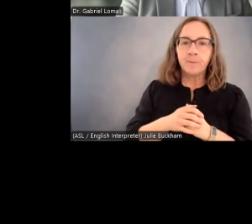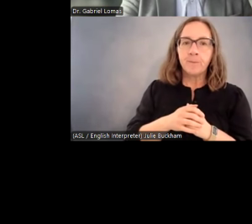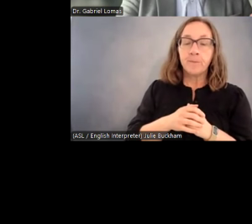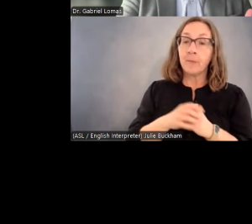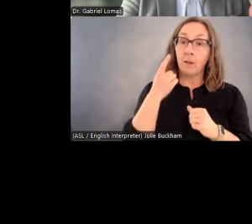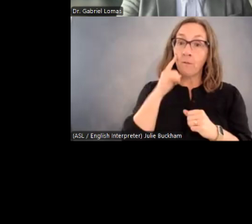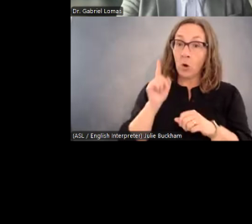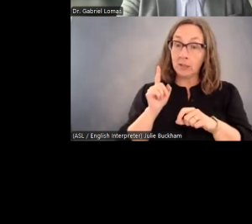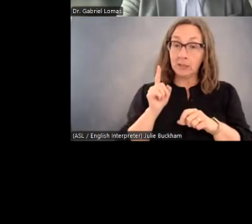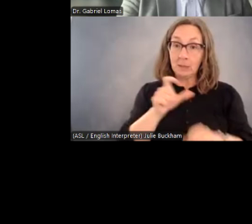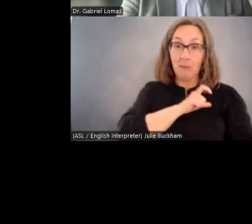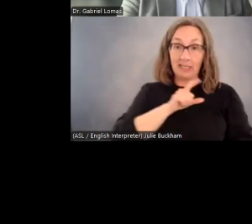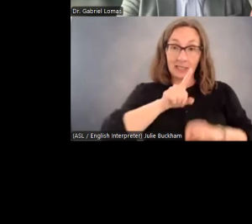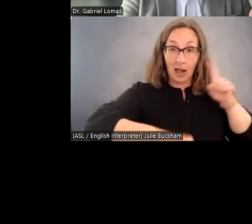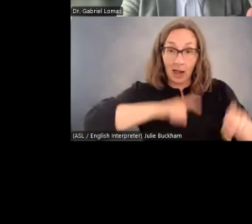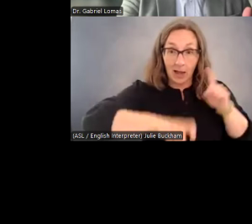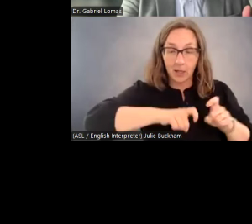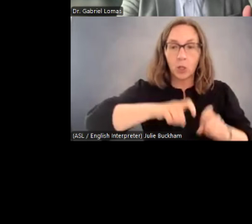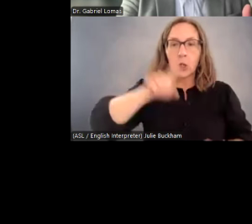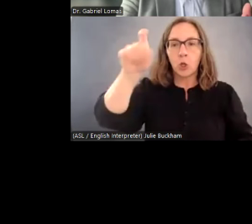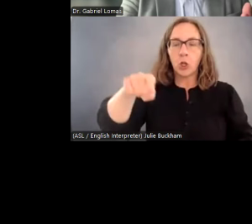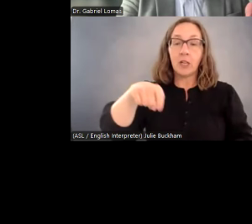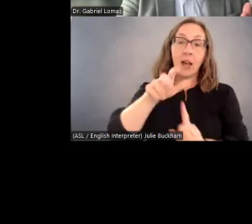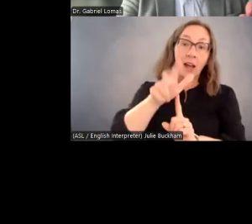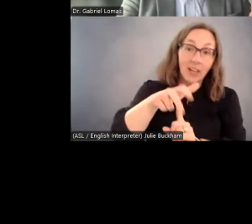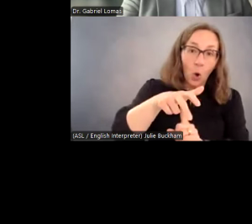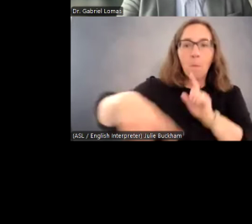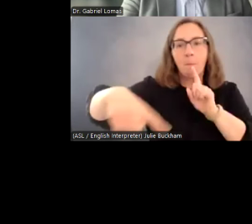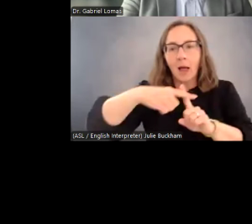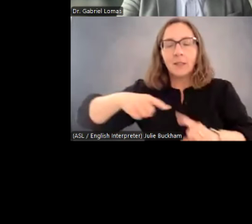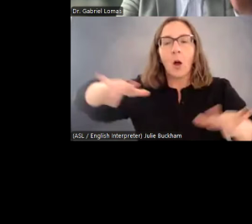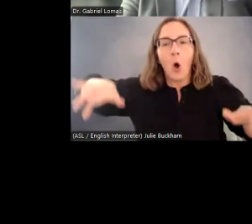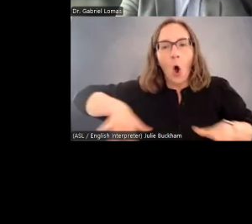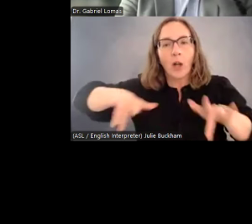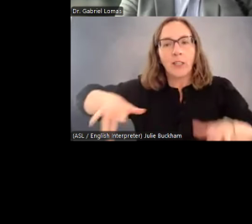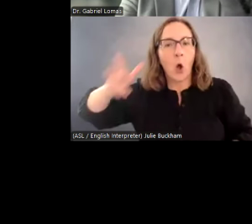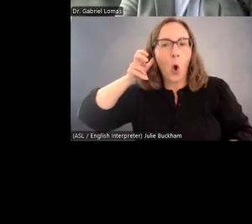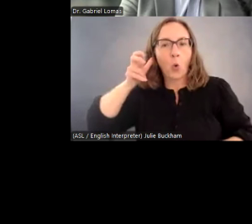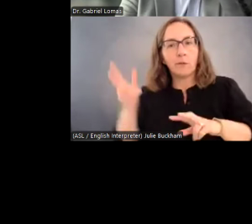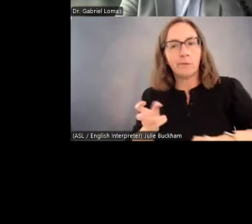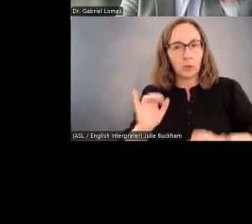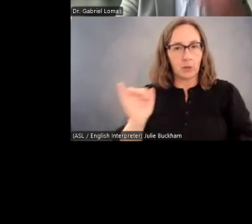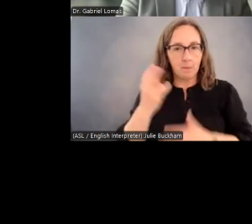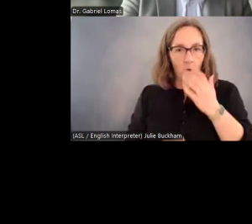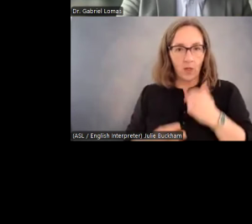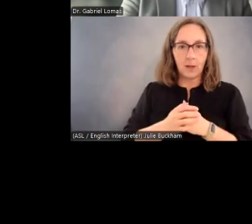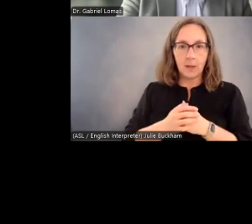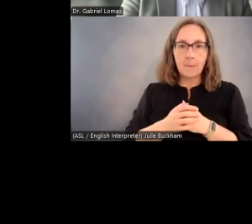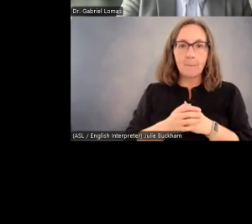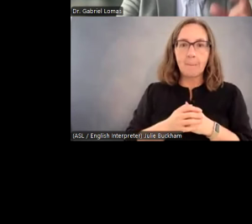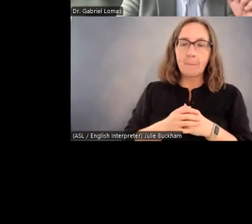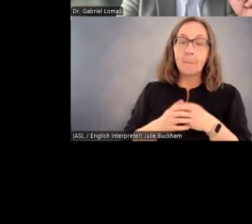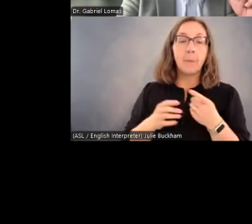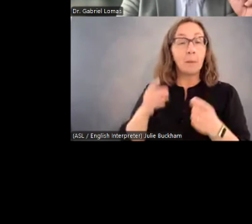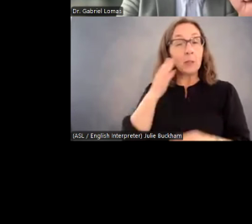interrogation, it should be videotaped and audio taped. And, both Dr. Guthman and I have a lot of experience with this, reviewing these. You can